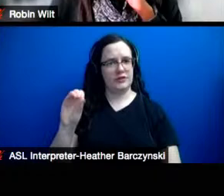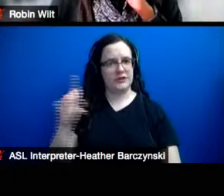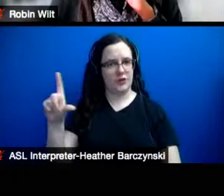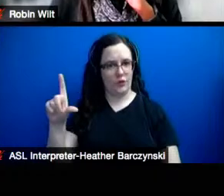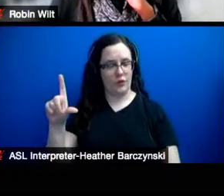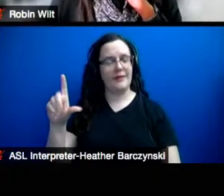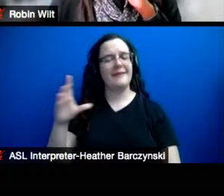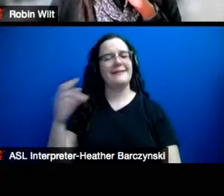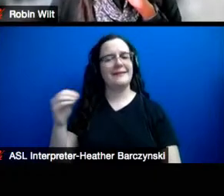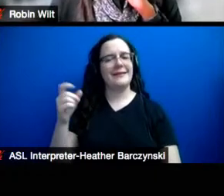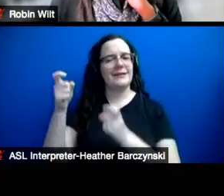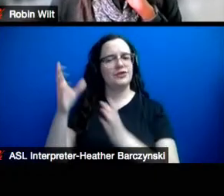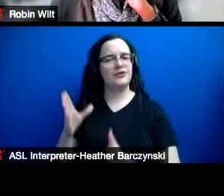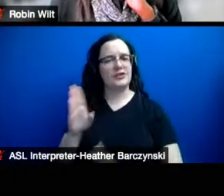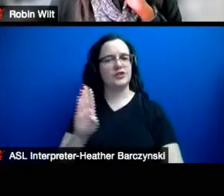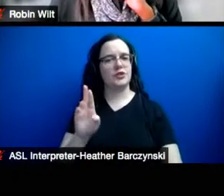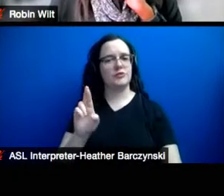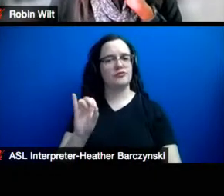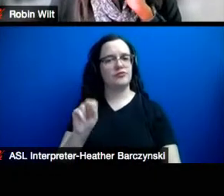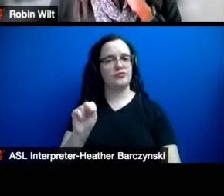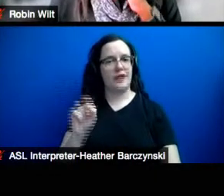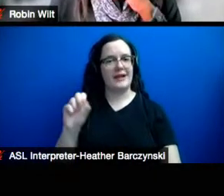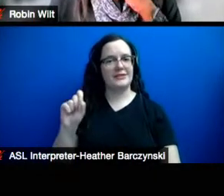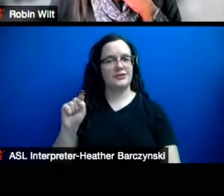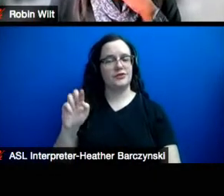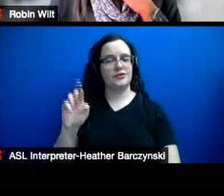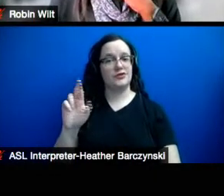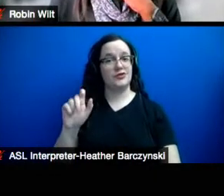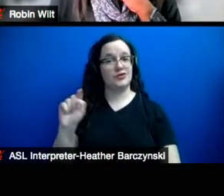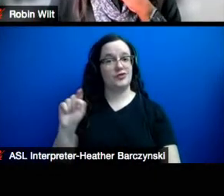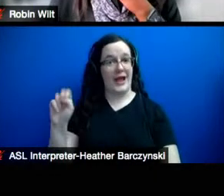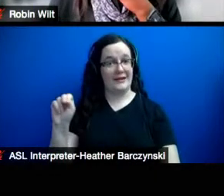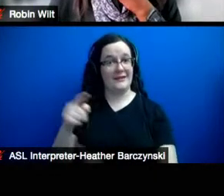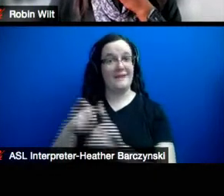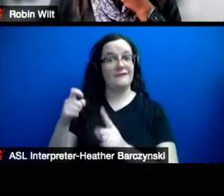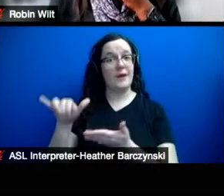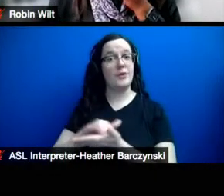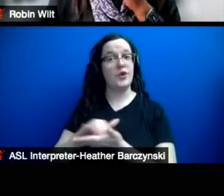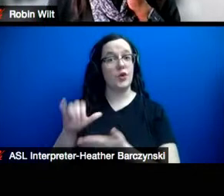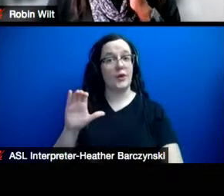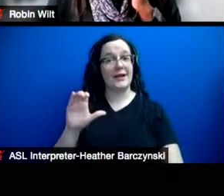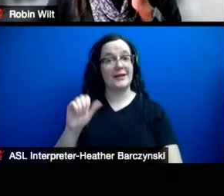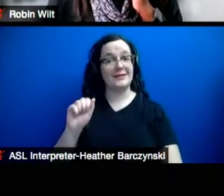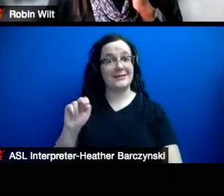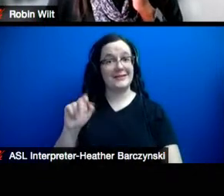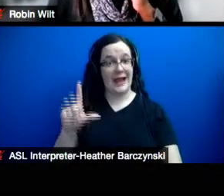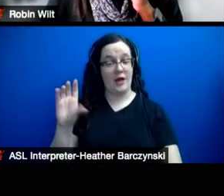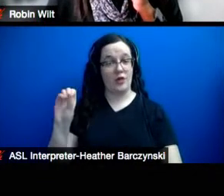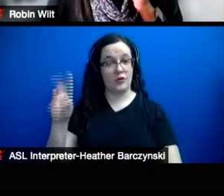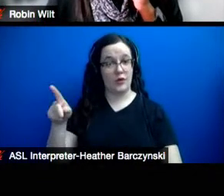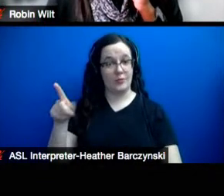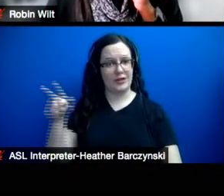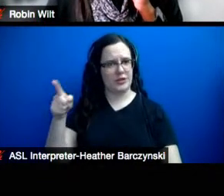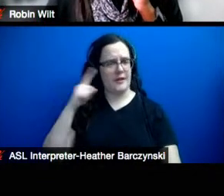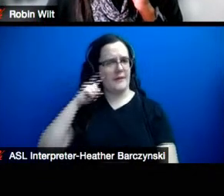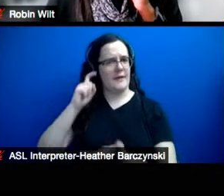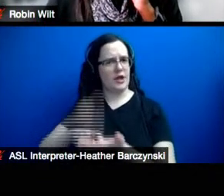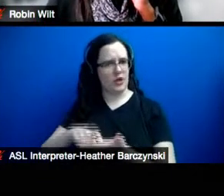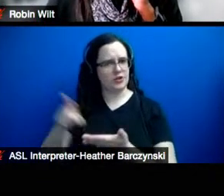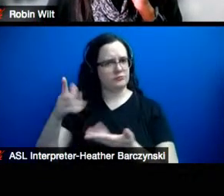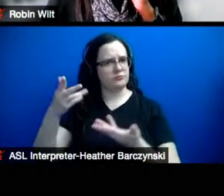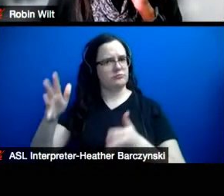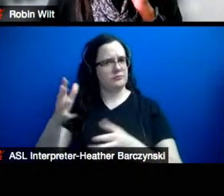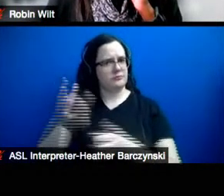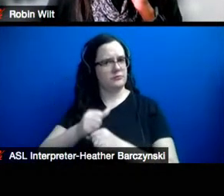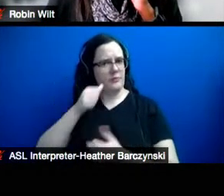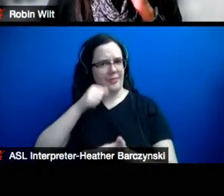director, Brian Stratton, of the New York Canal Corporation, acknowledging receipt of a